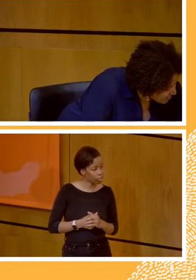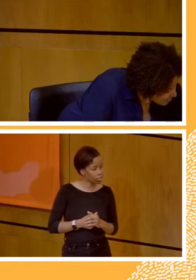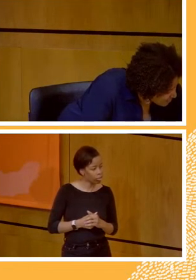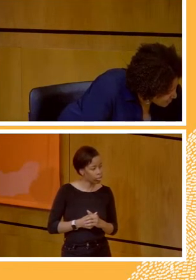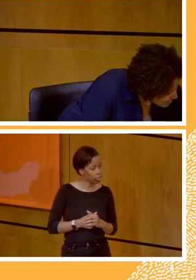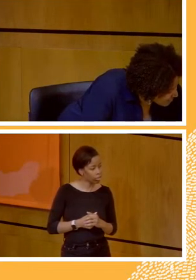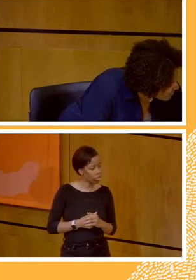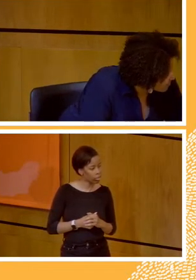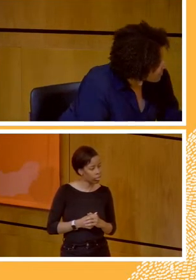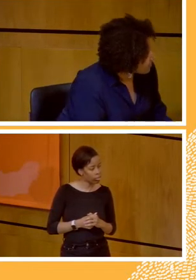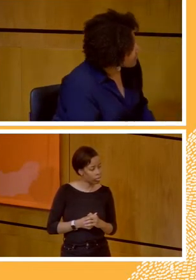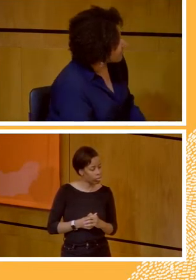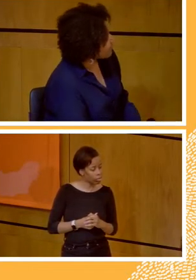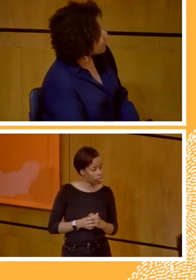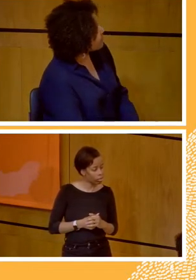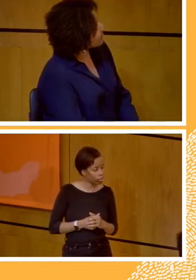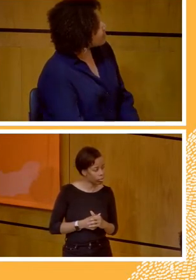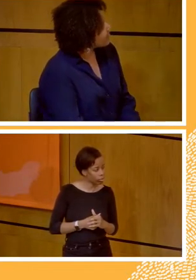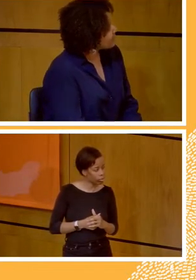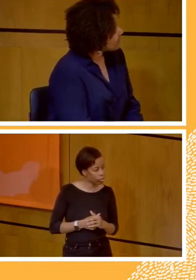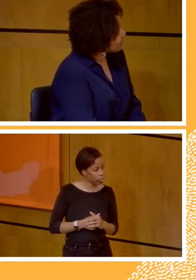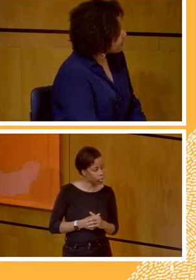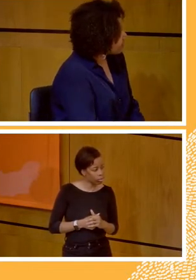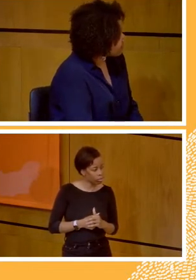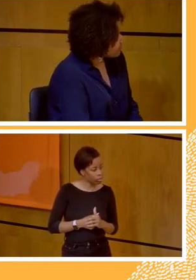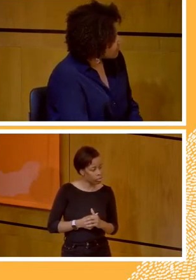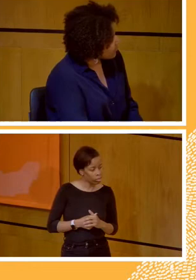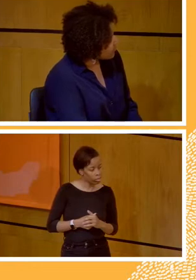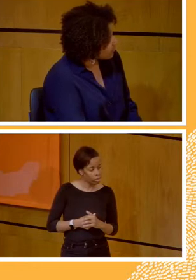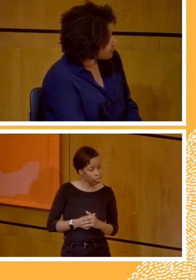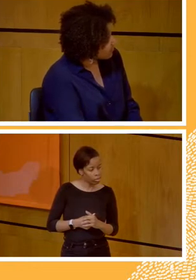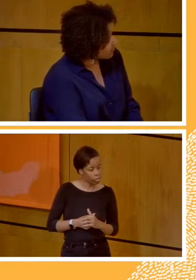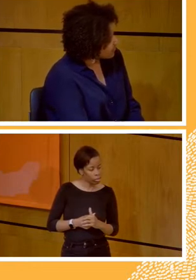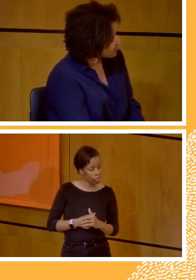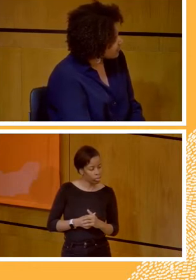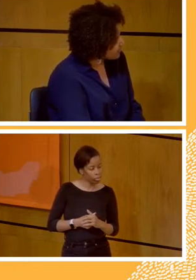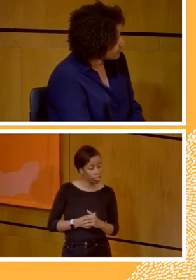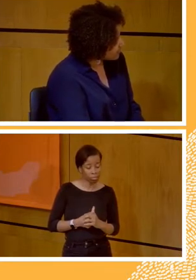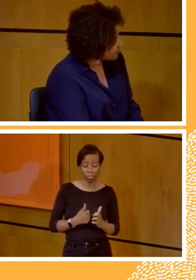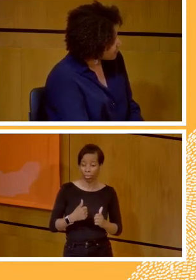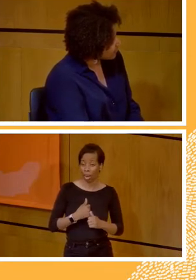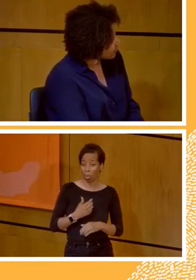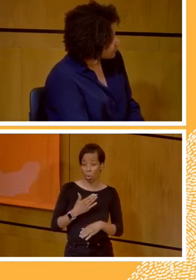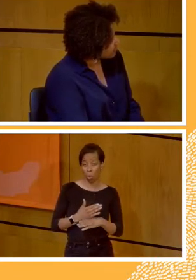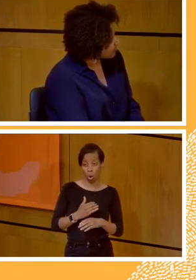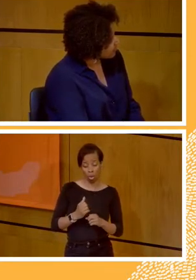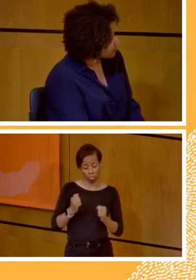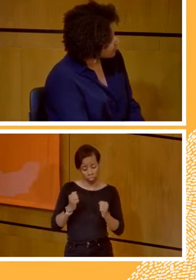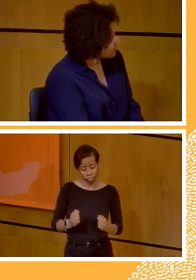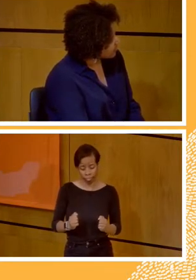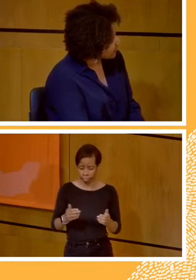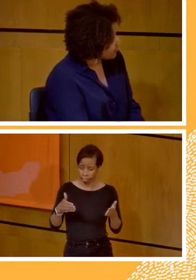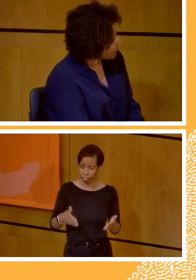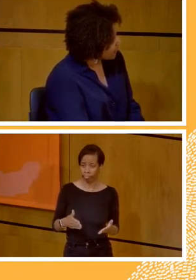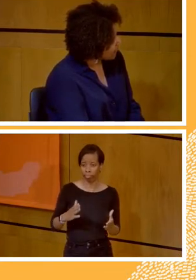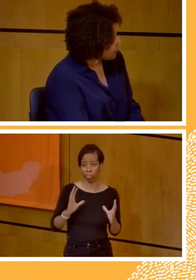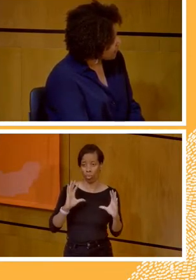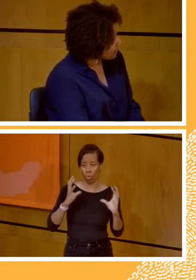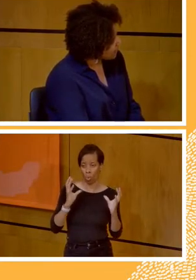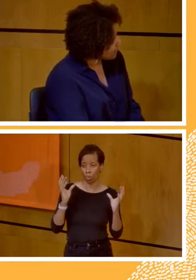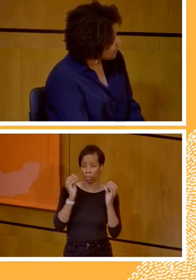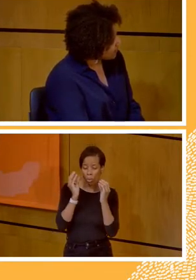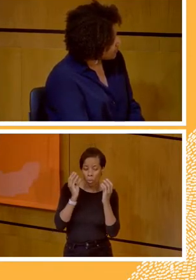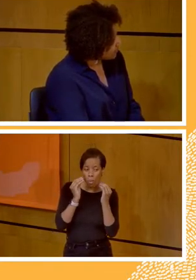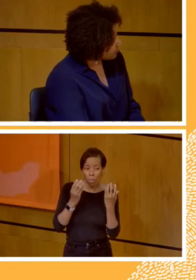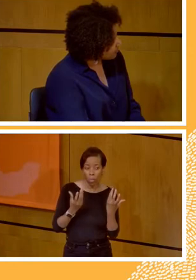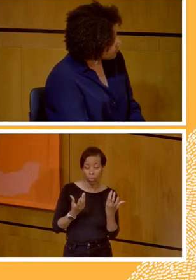Thanks, Sam. Yeah, audio's always been really essential to our work as artists, and I think within Land Body